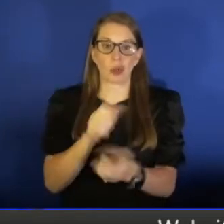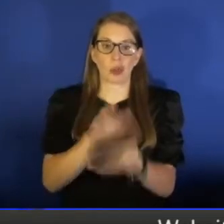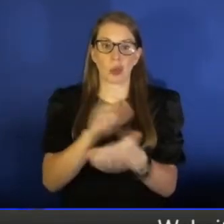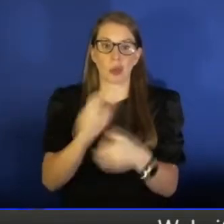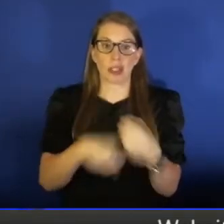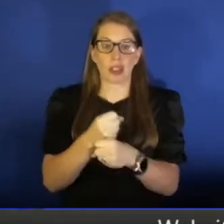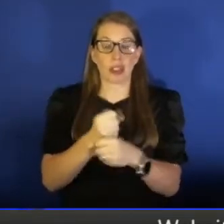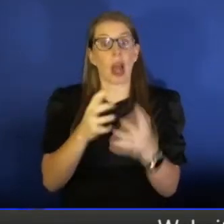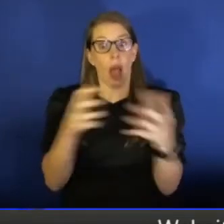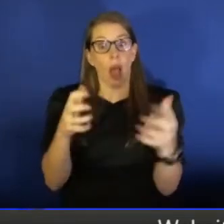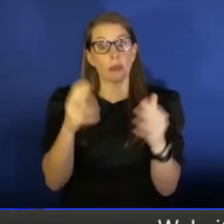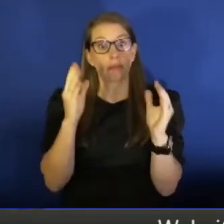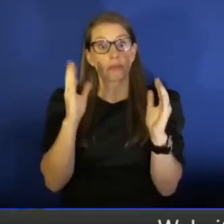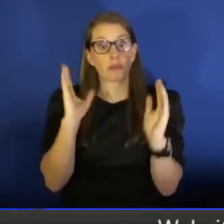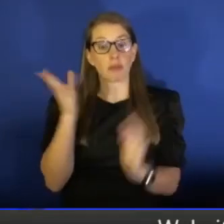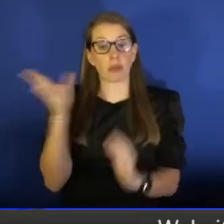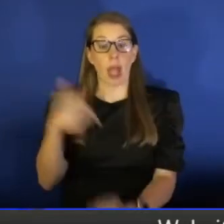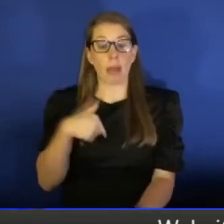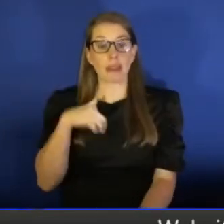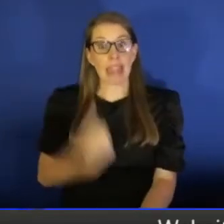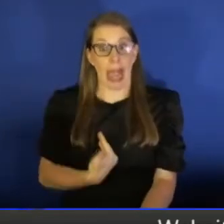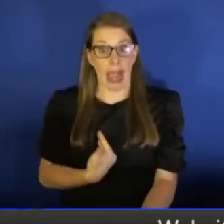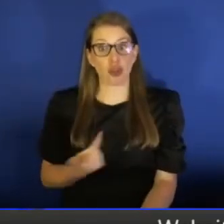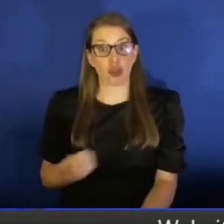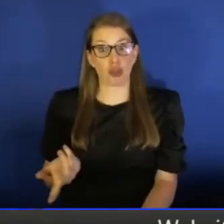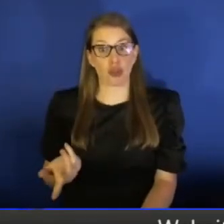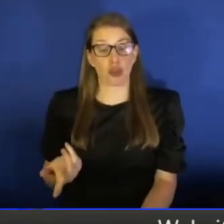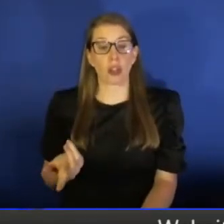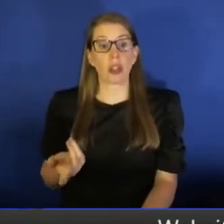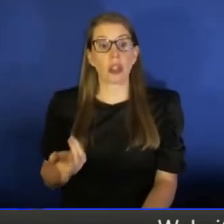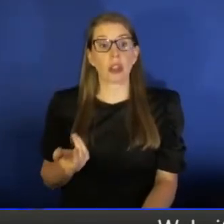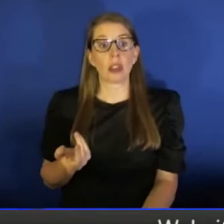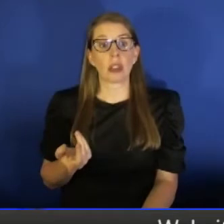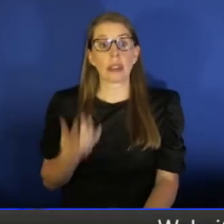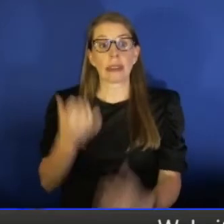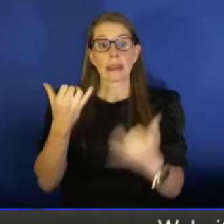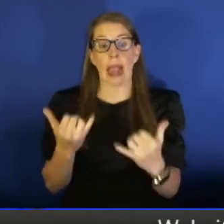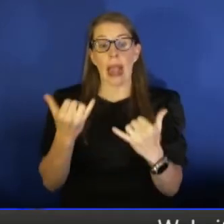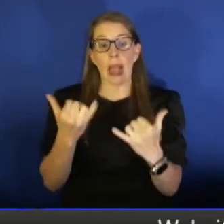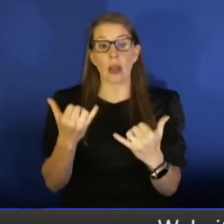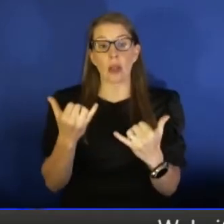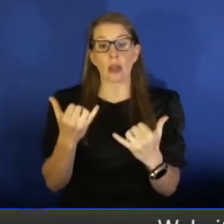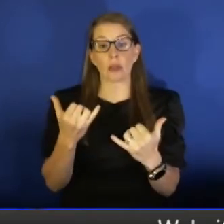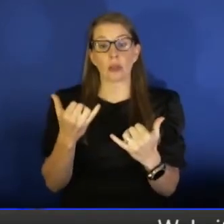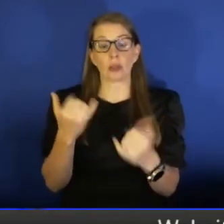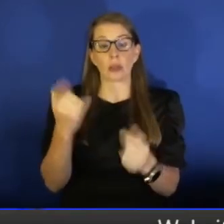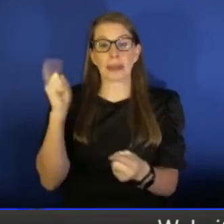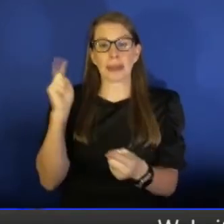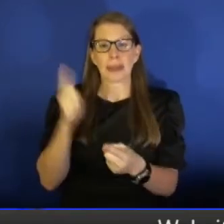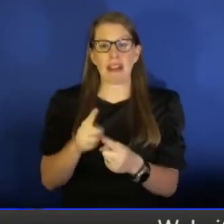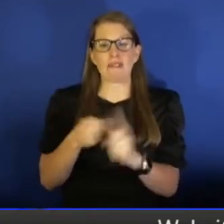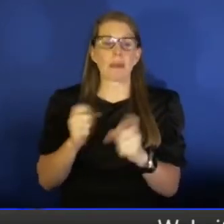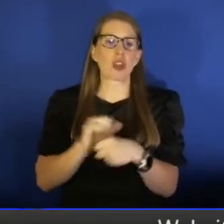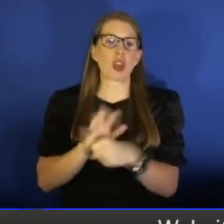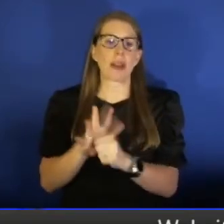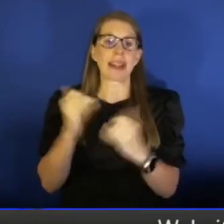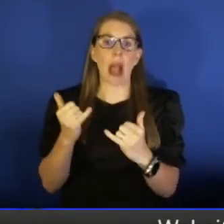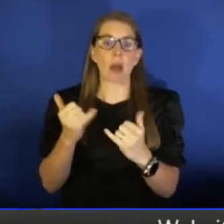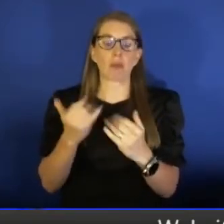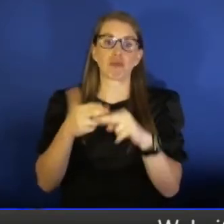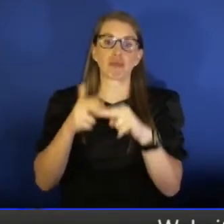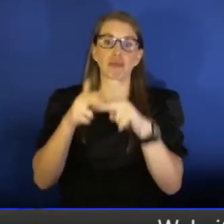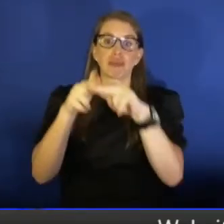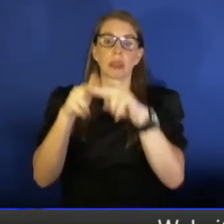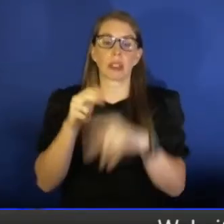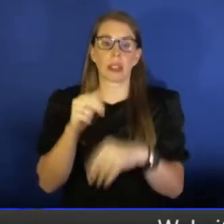lot. I'm tired. That's a lot. And now we trended down a little bit from COVID, but now we're trending back up. I think this year we'll be